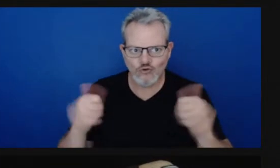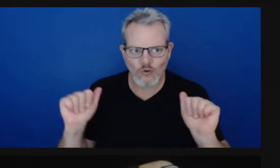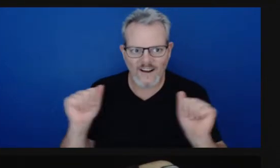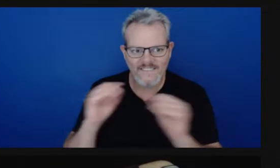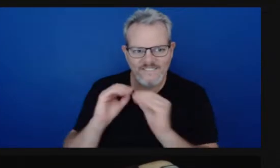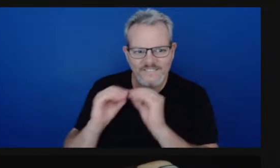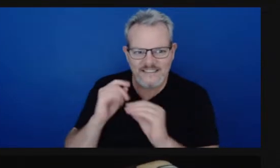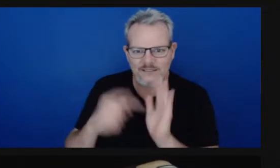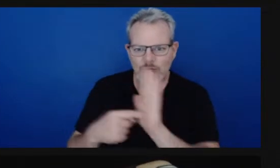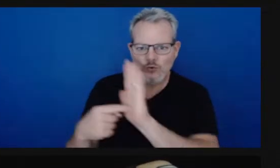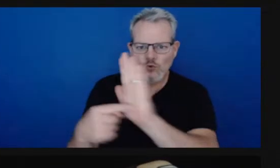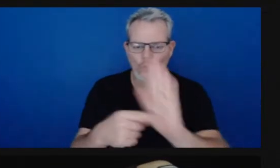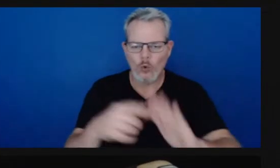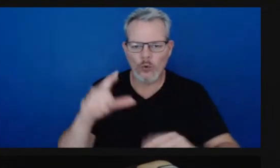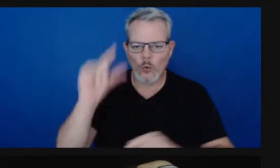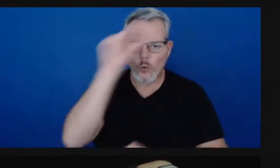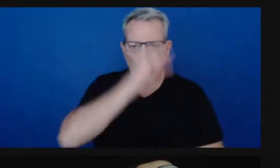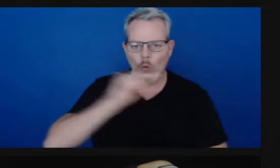Google Earth